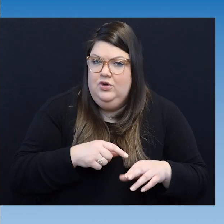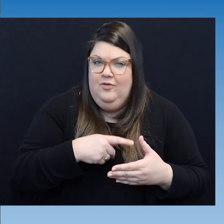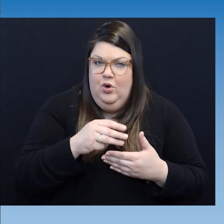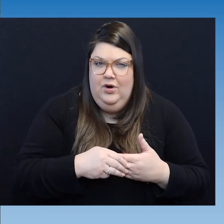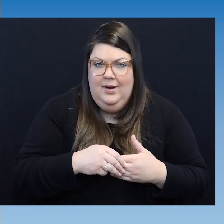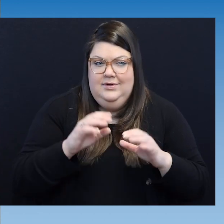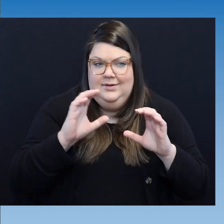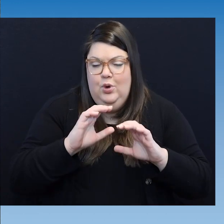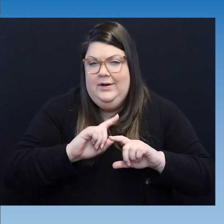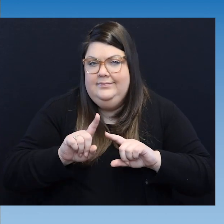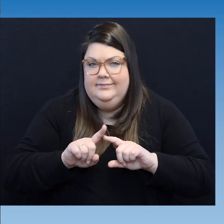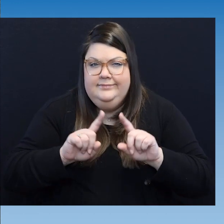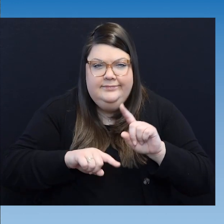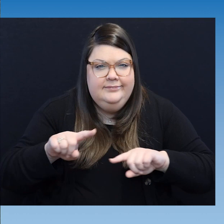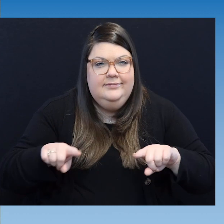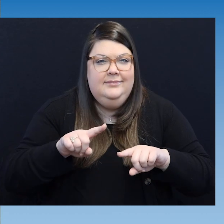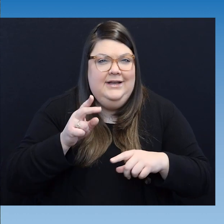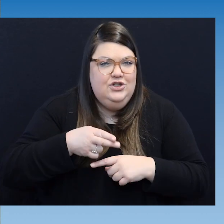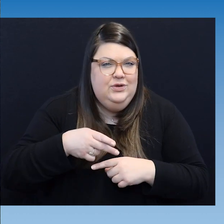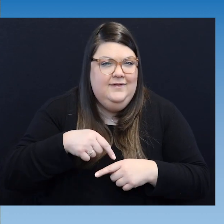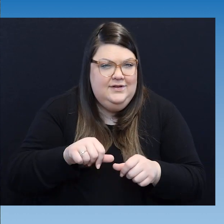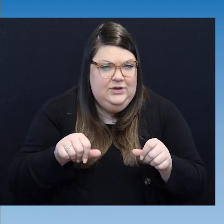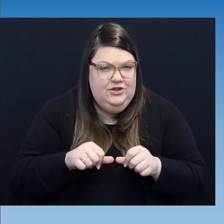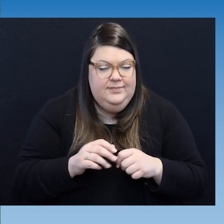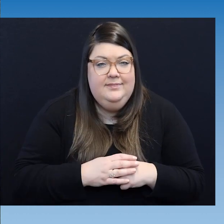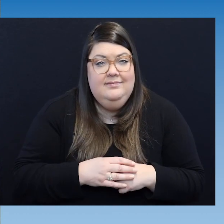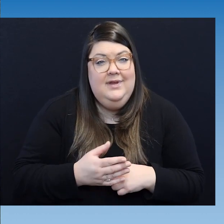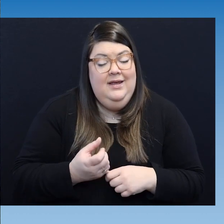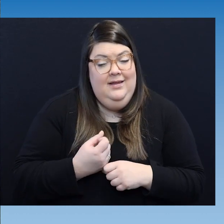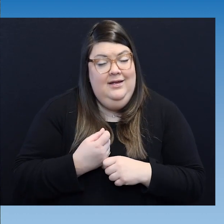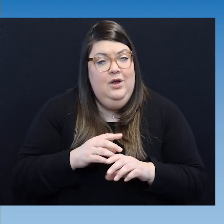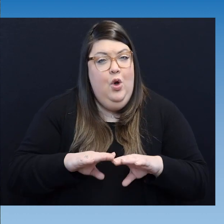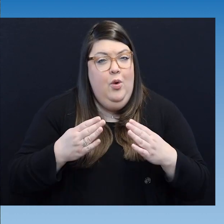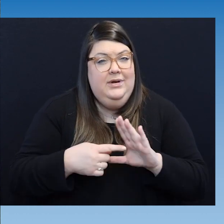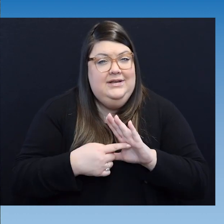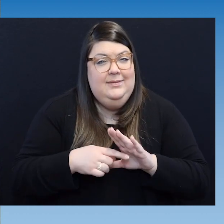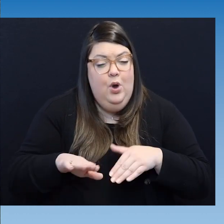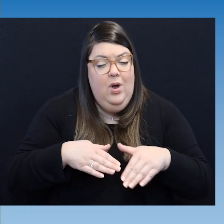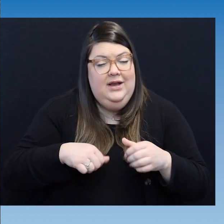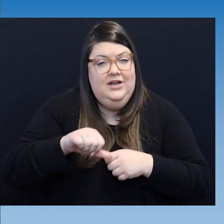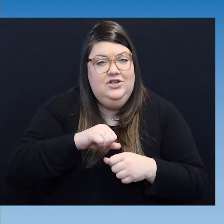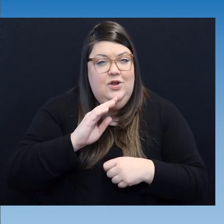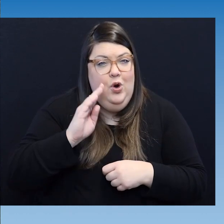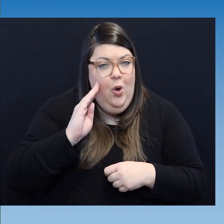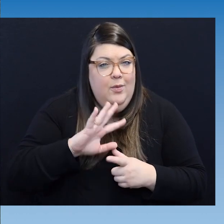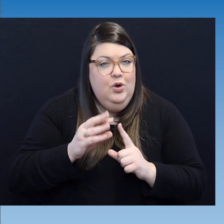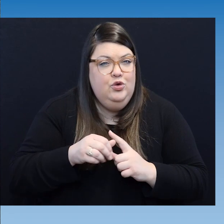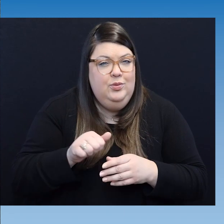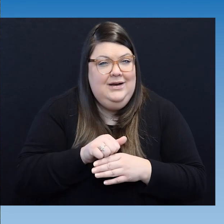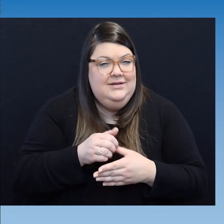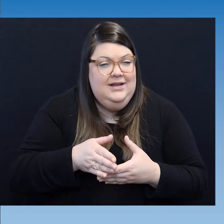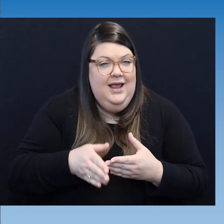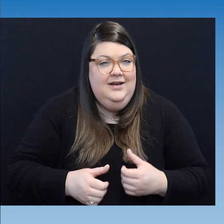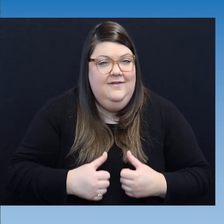cultures of the region. And last fall, we opened the exhibit, Walking Each Other Home, Cultural Practices at the End of Life.